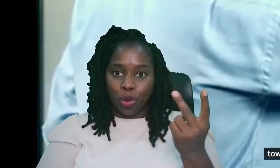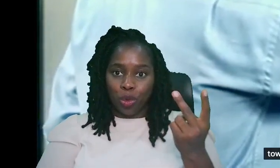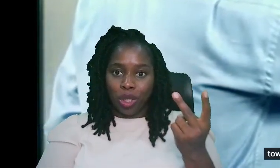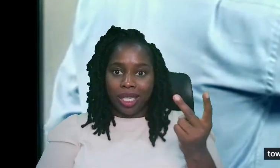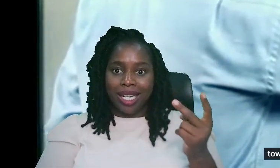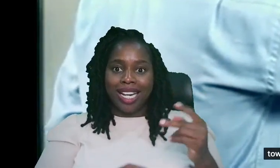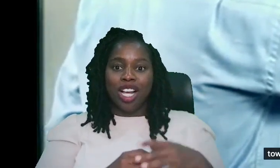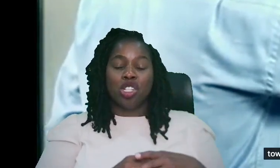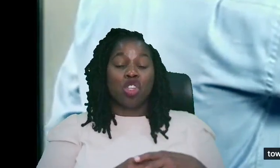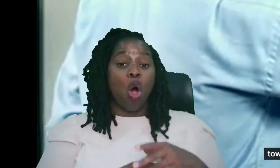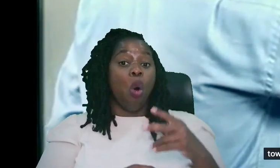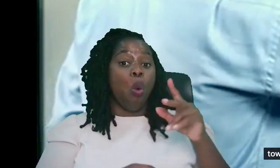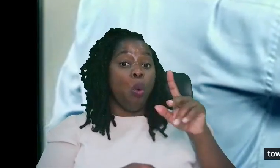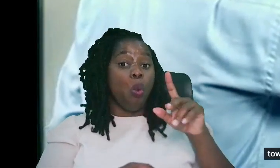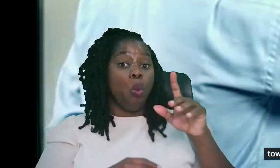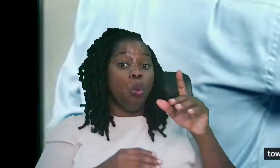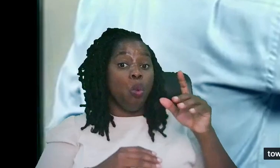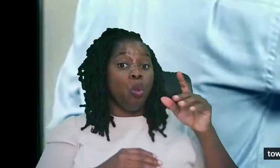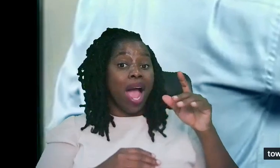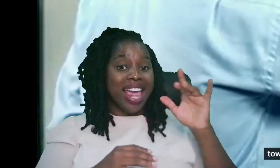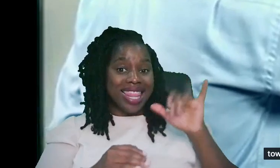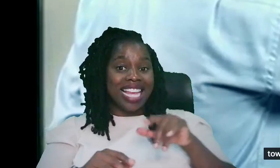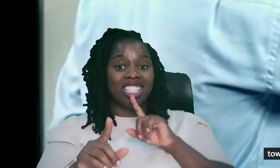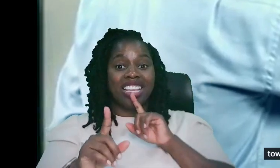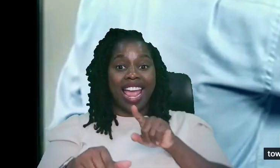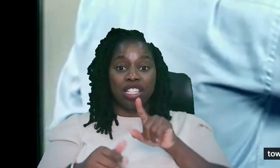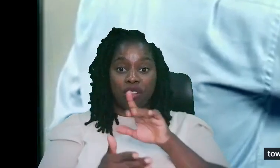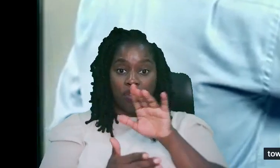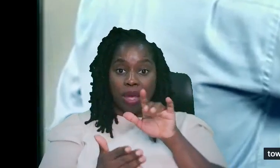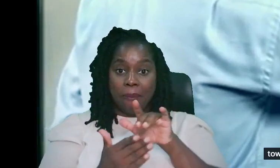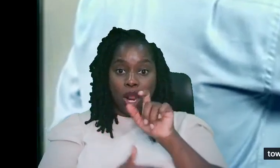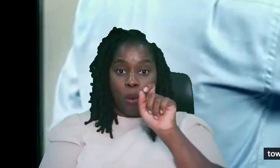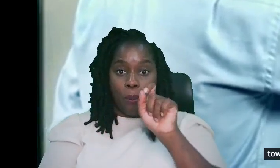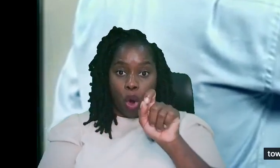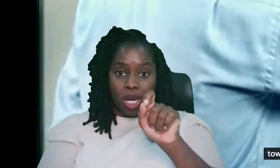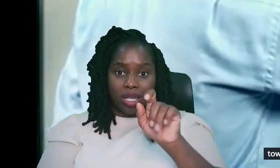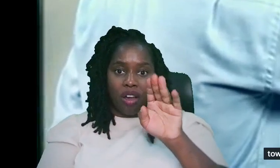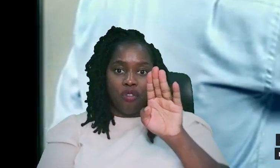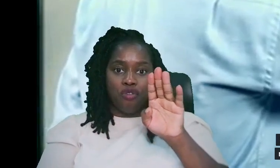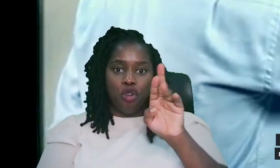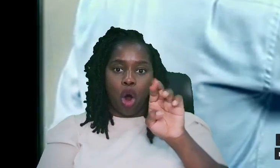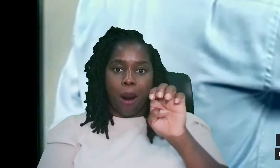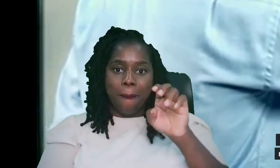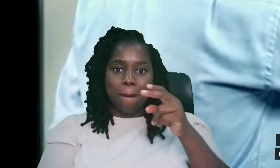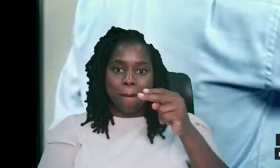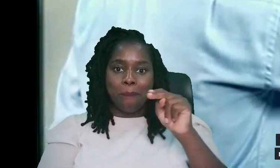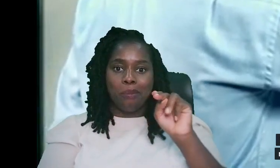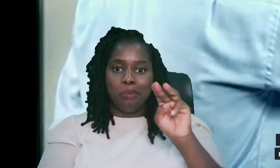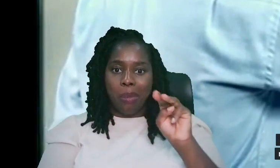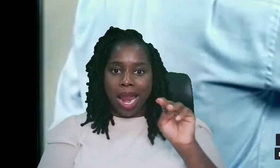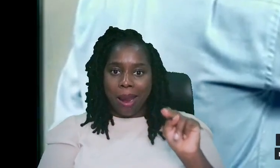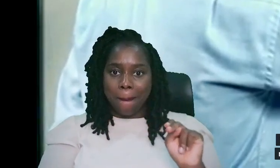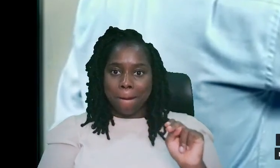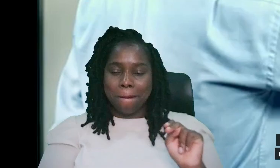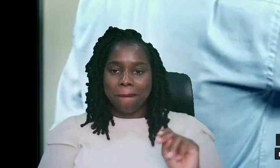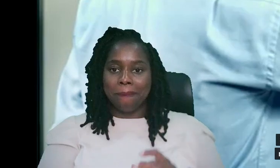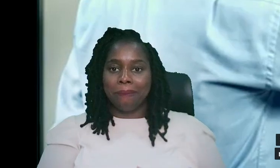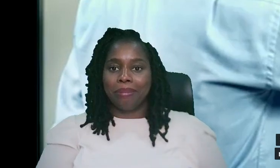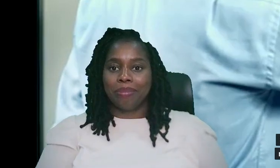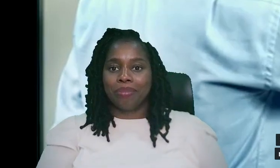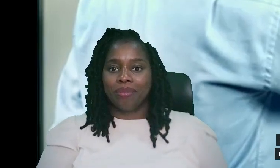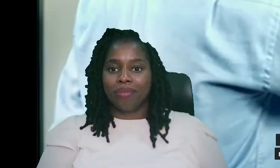So 172, and I divide by 2, right? So there we go,